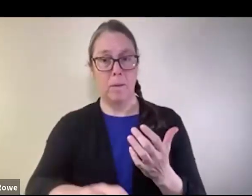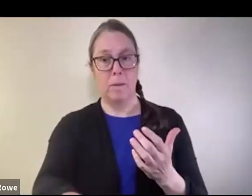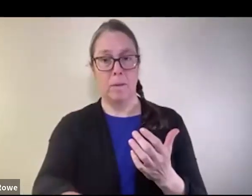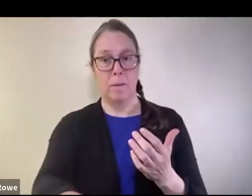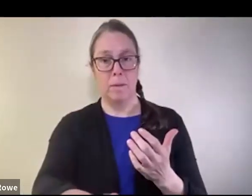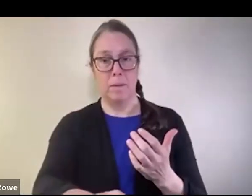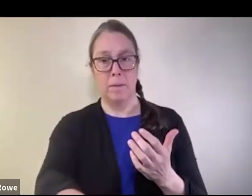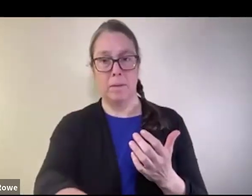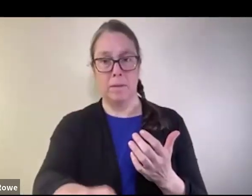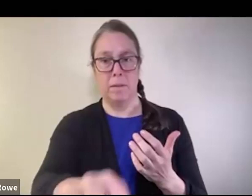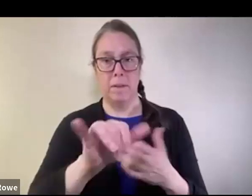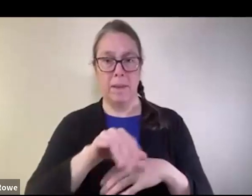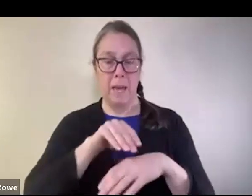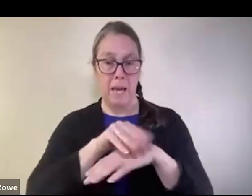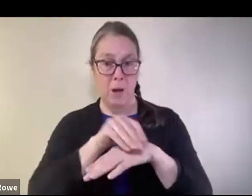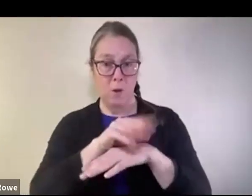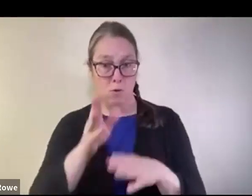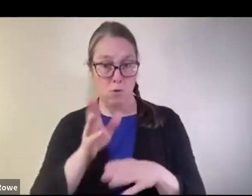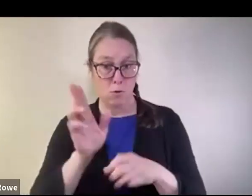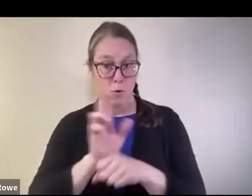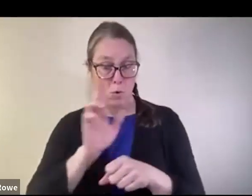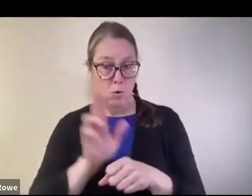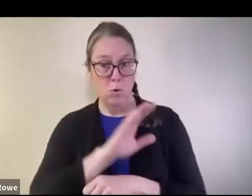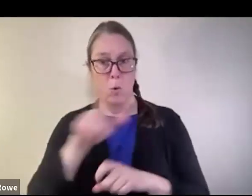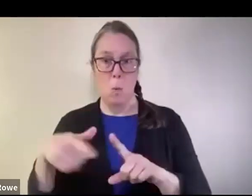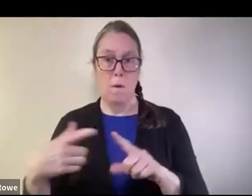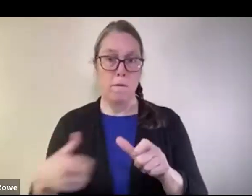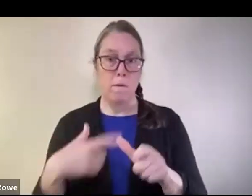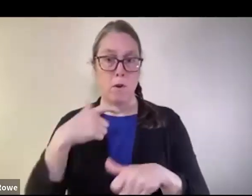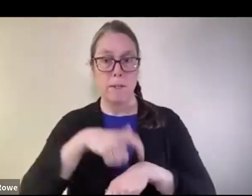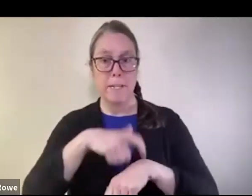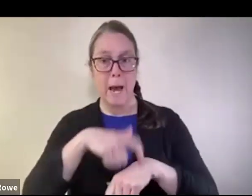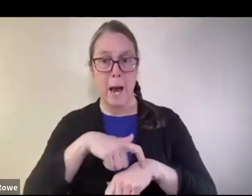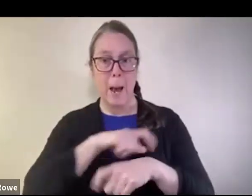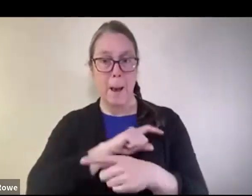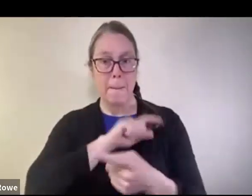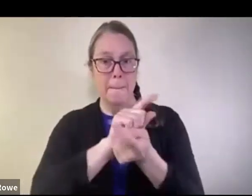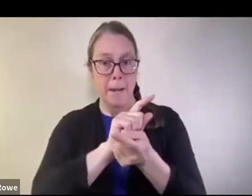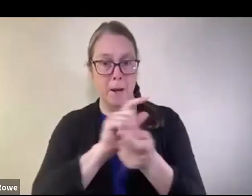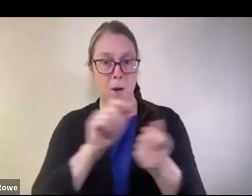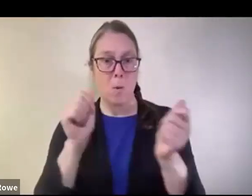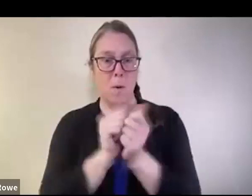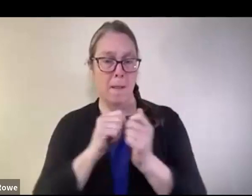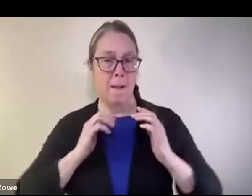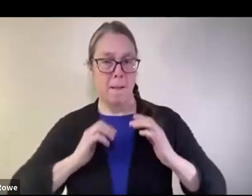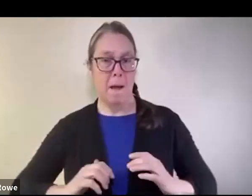that counselors use upon their first meeting with a client,